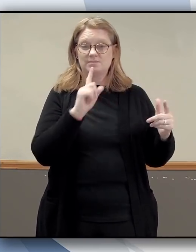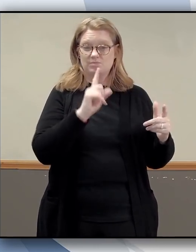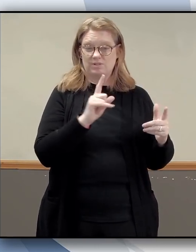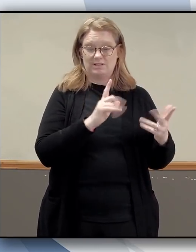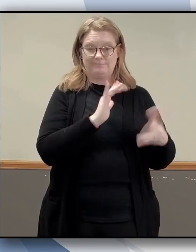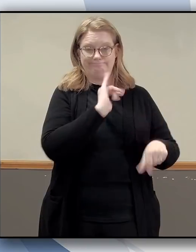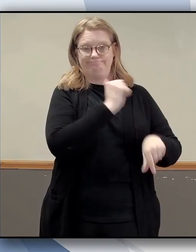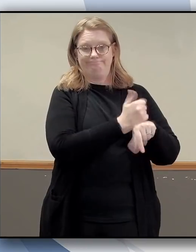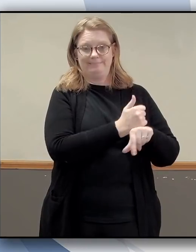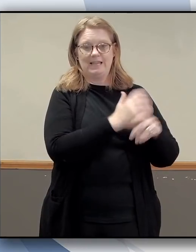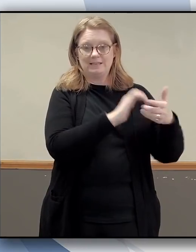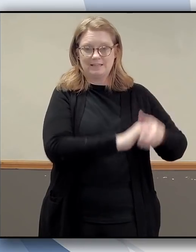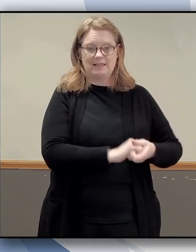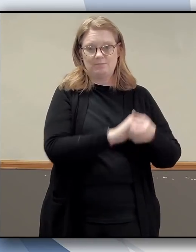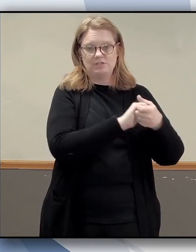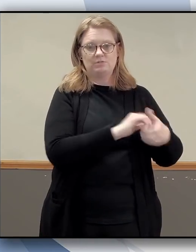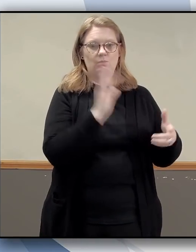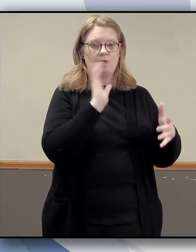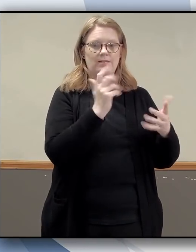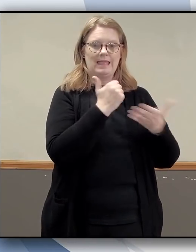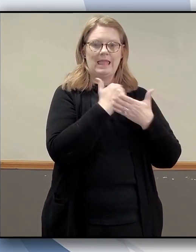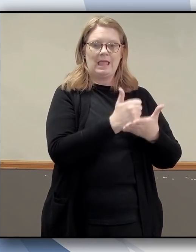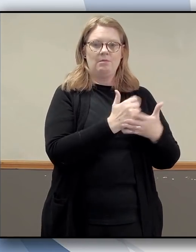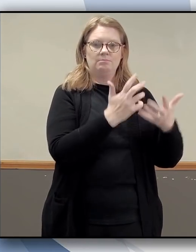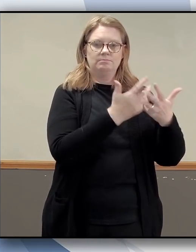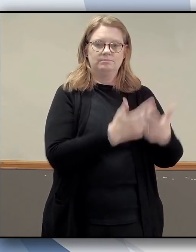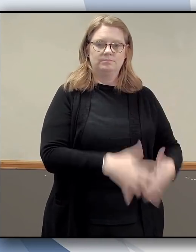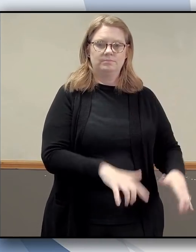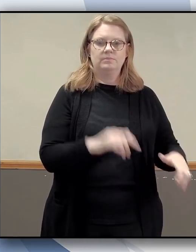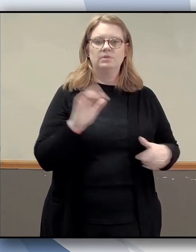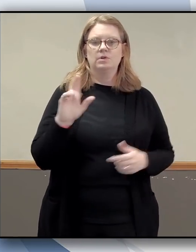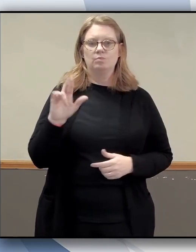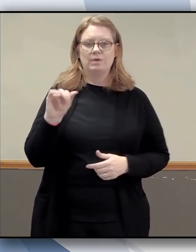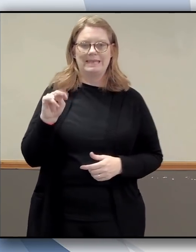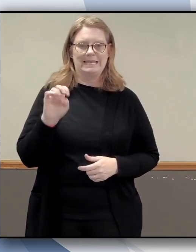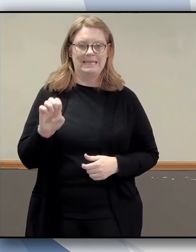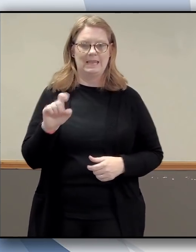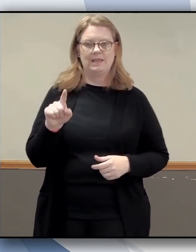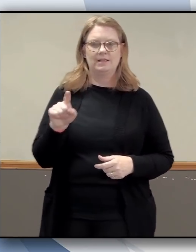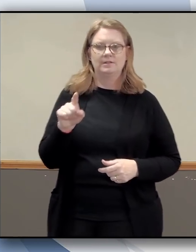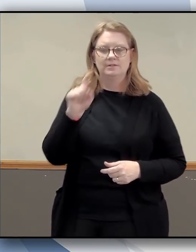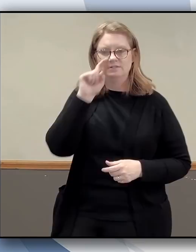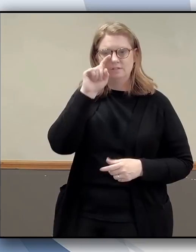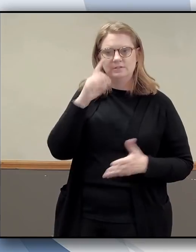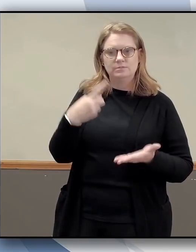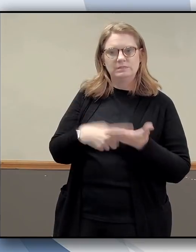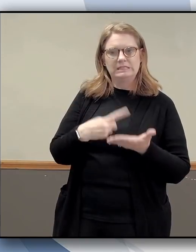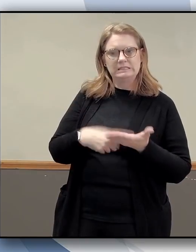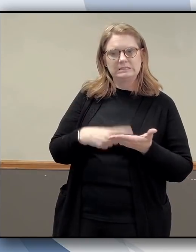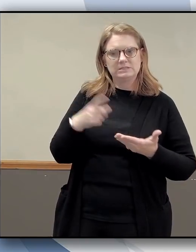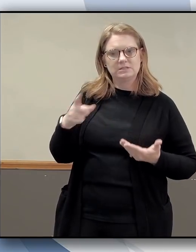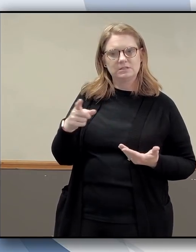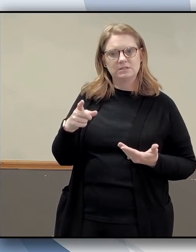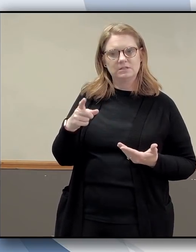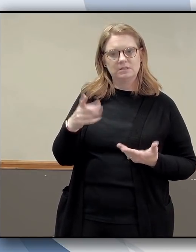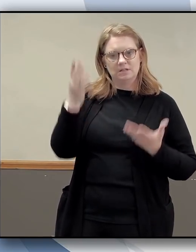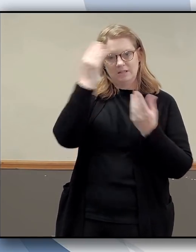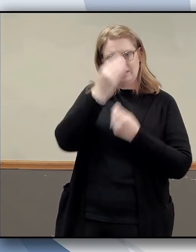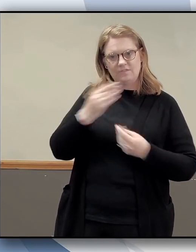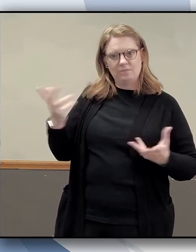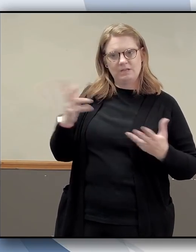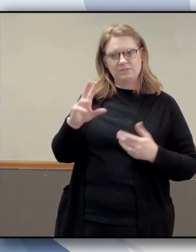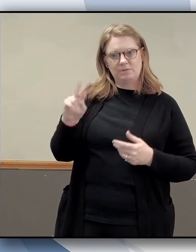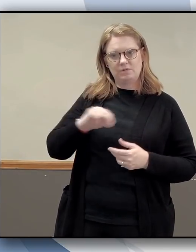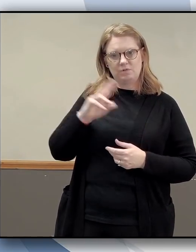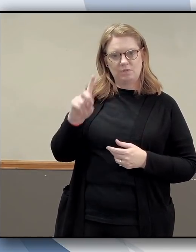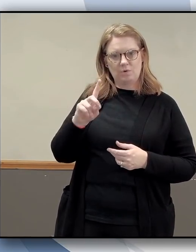this collaboration will do that. Okay, Renee? So we talk a lot about data in North Dakota, and